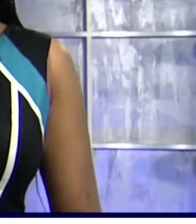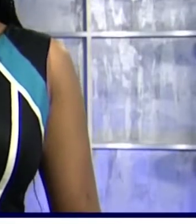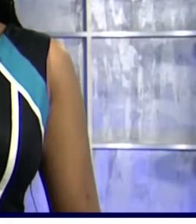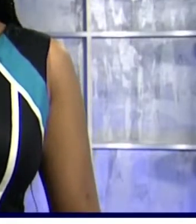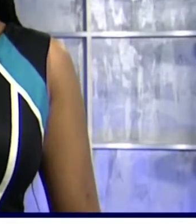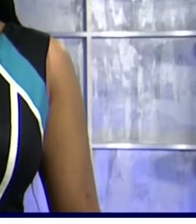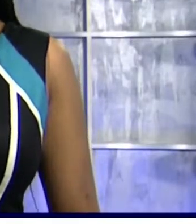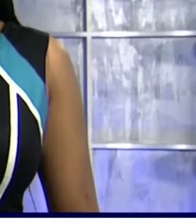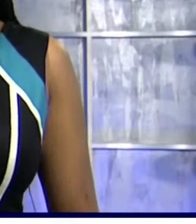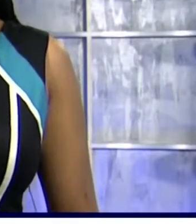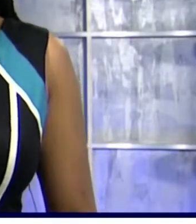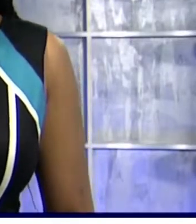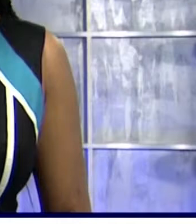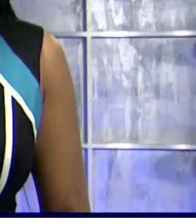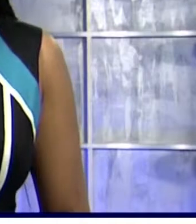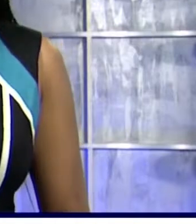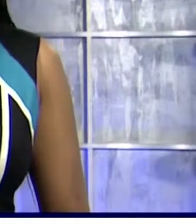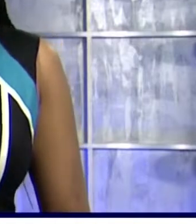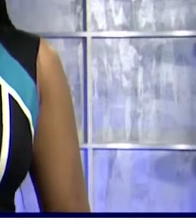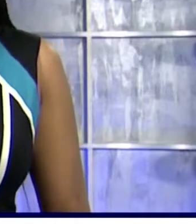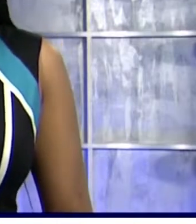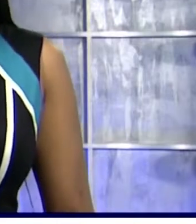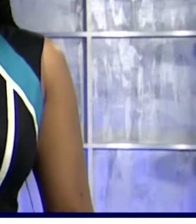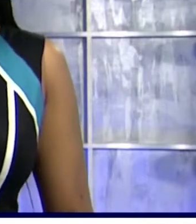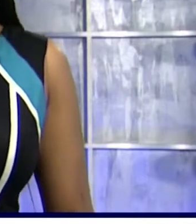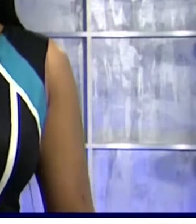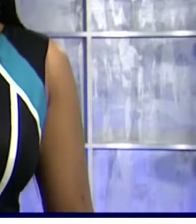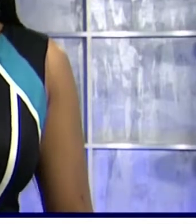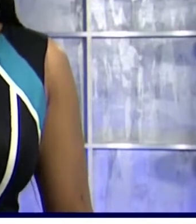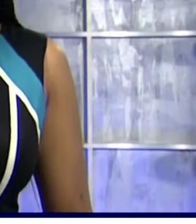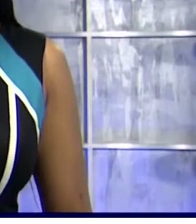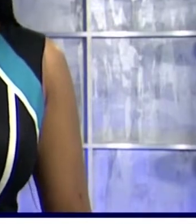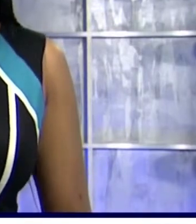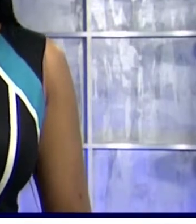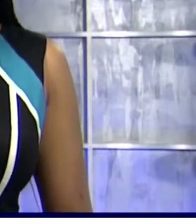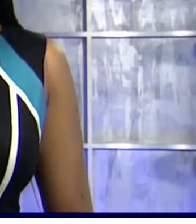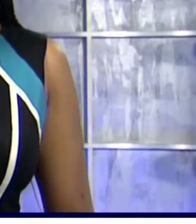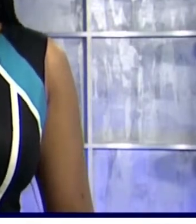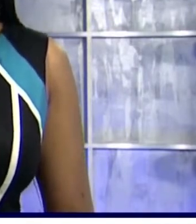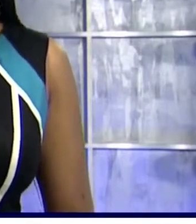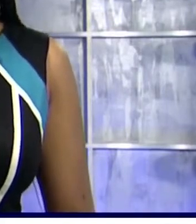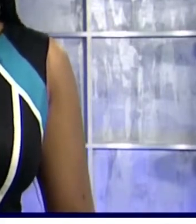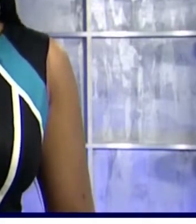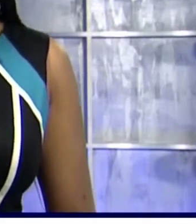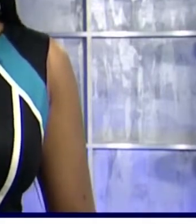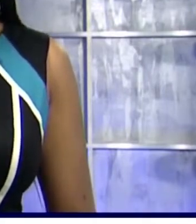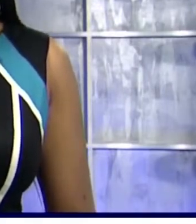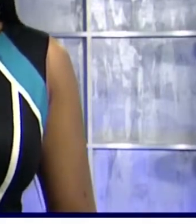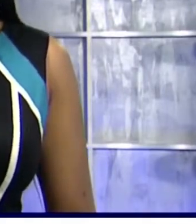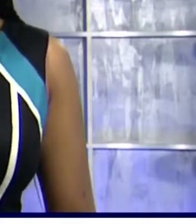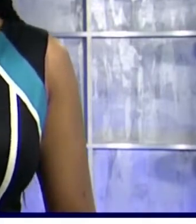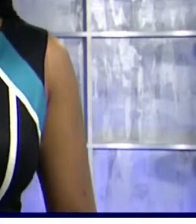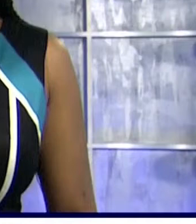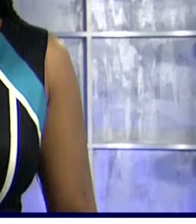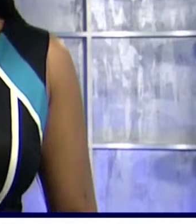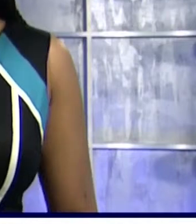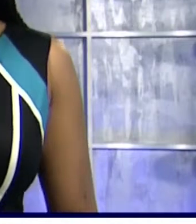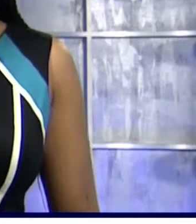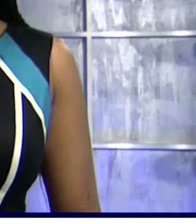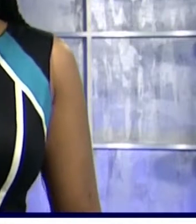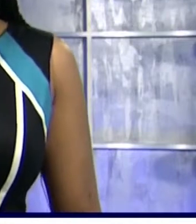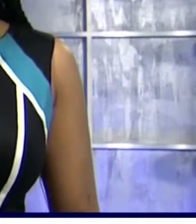very good evening to you. I am Lisa Lord, and in our headlines, one of the most influential figures in local journalism has been laid